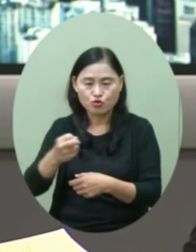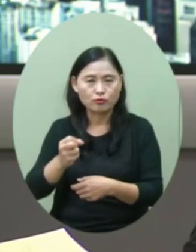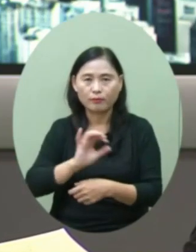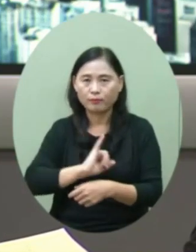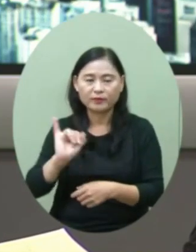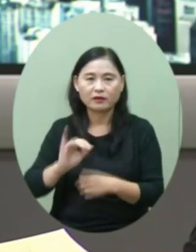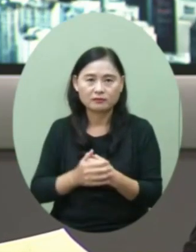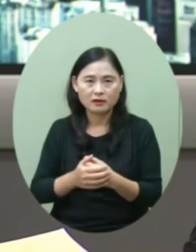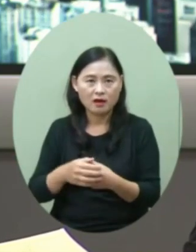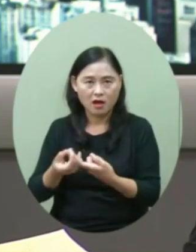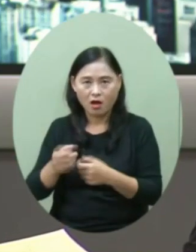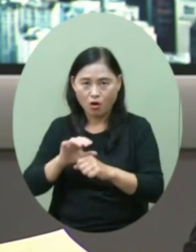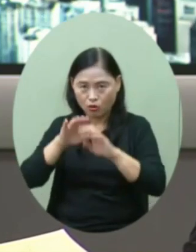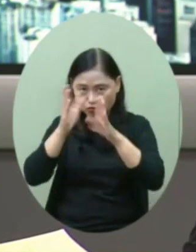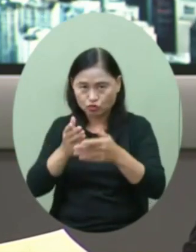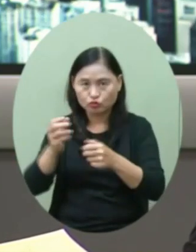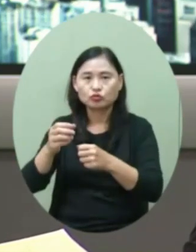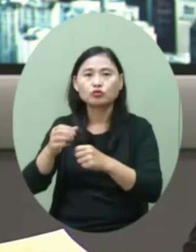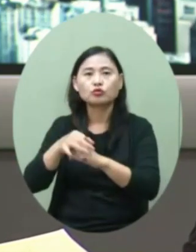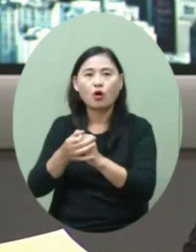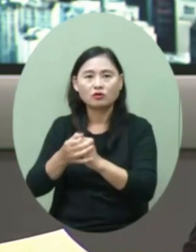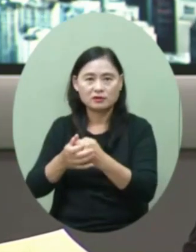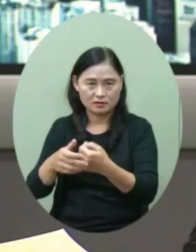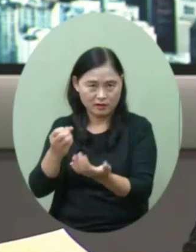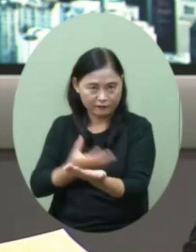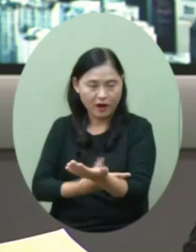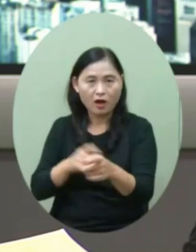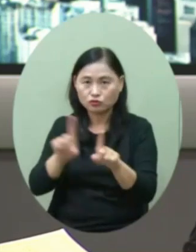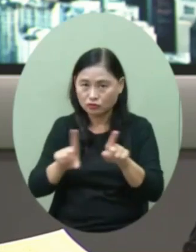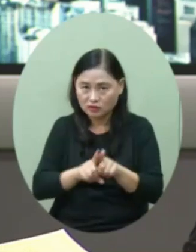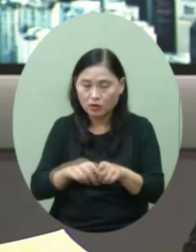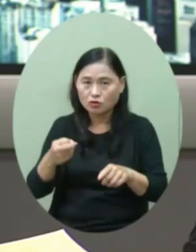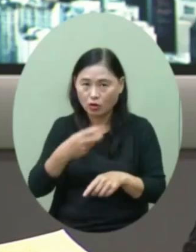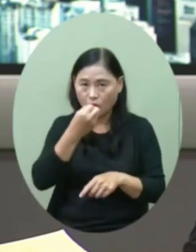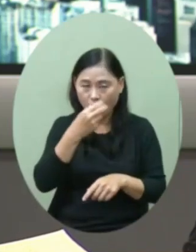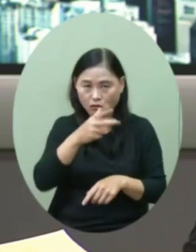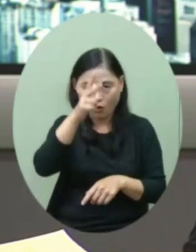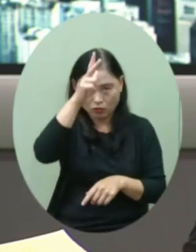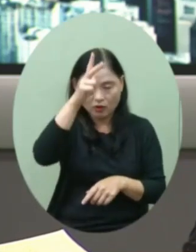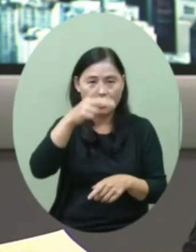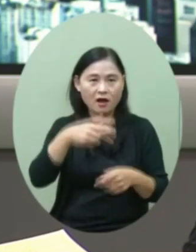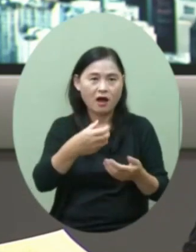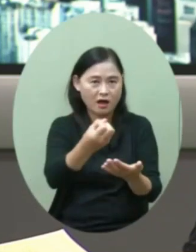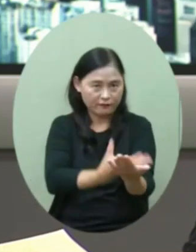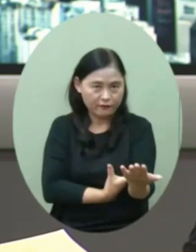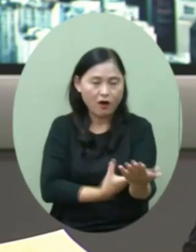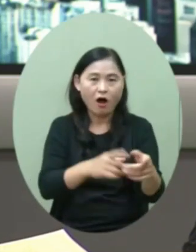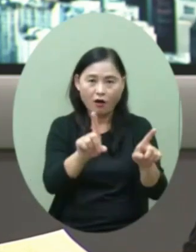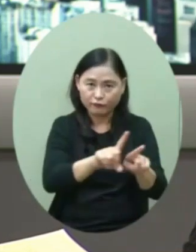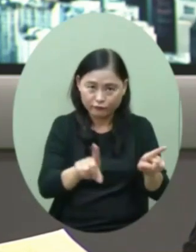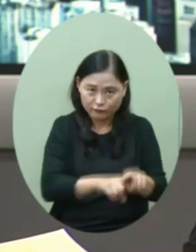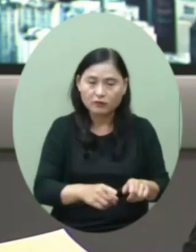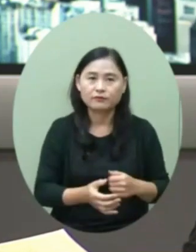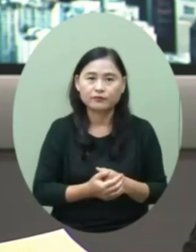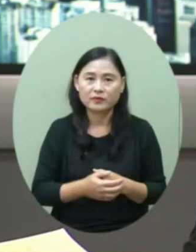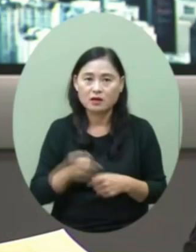with law. It shall not infringe upon the lawful rights and interests of any individual or organization, and that the staff of the office shall abide by the laws of the Hong